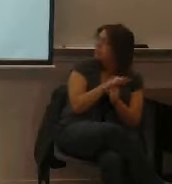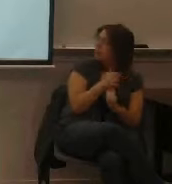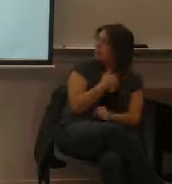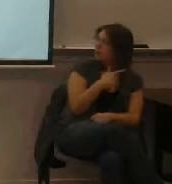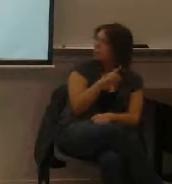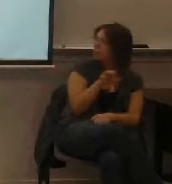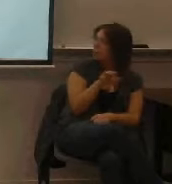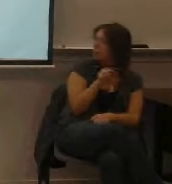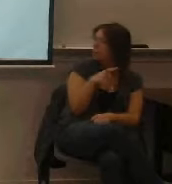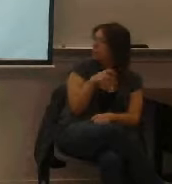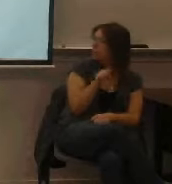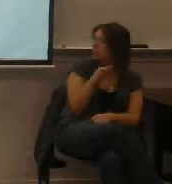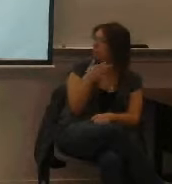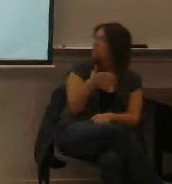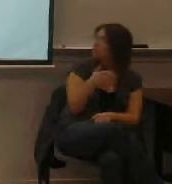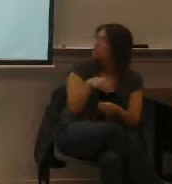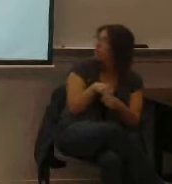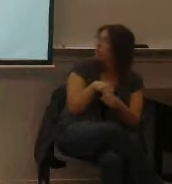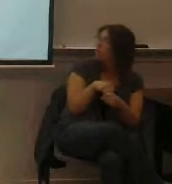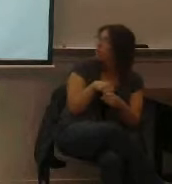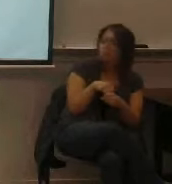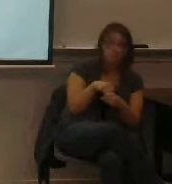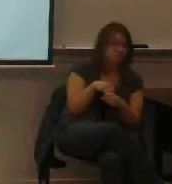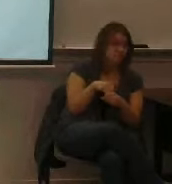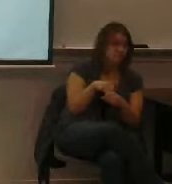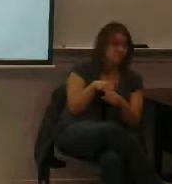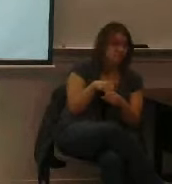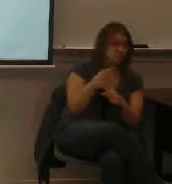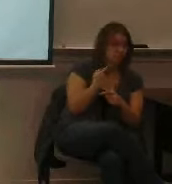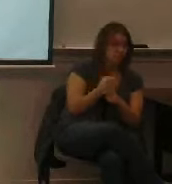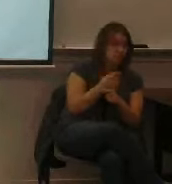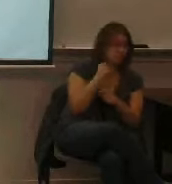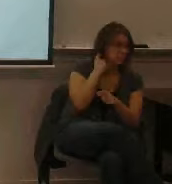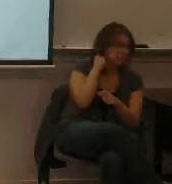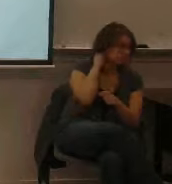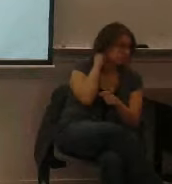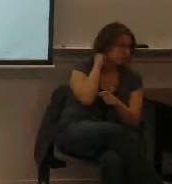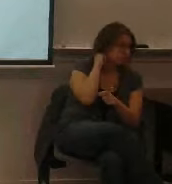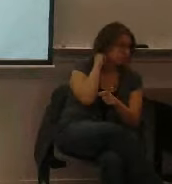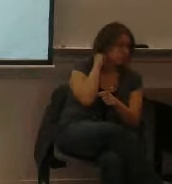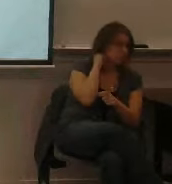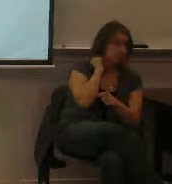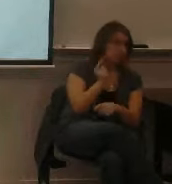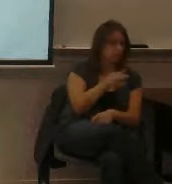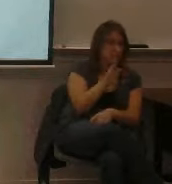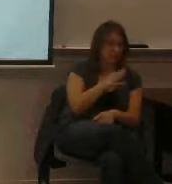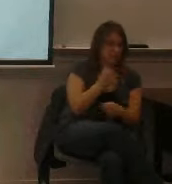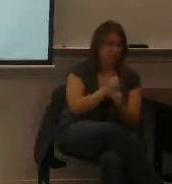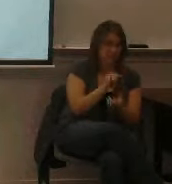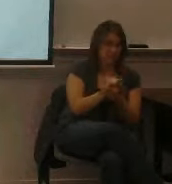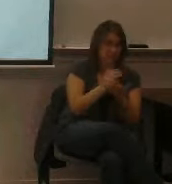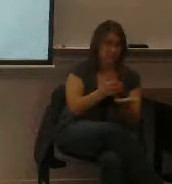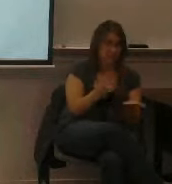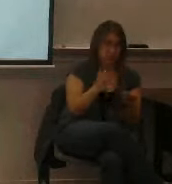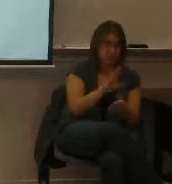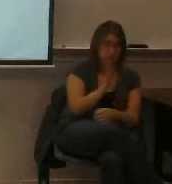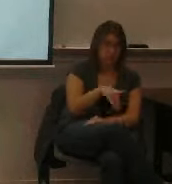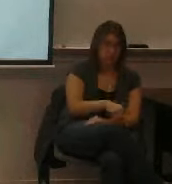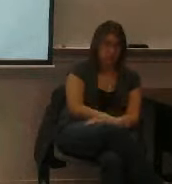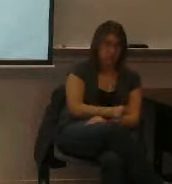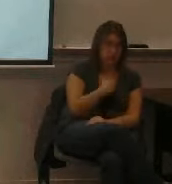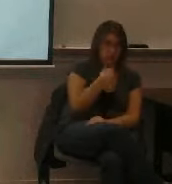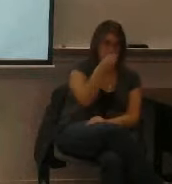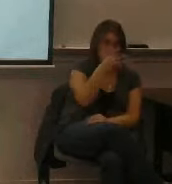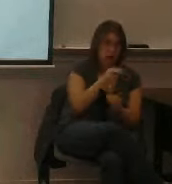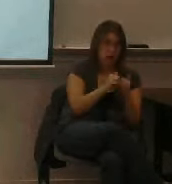had 100 species of fish in them, right? You'll never get that here. I don't care how